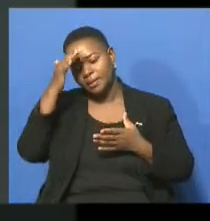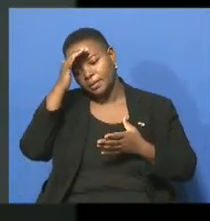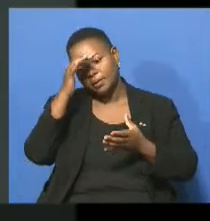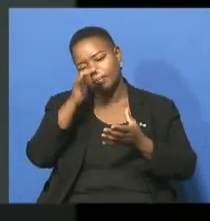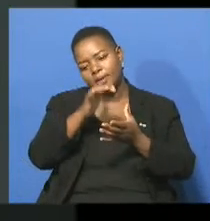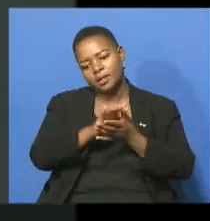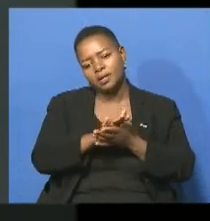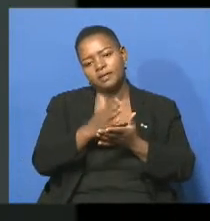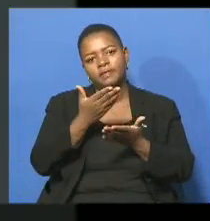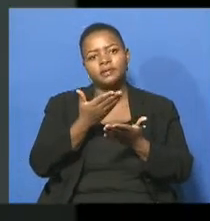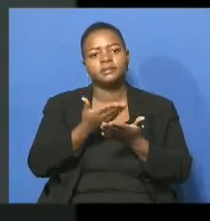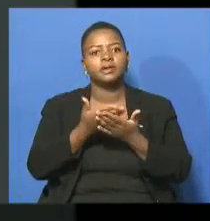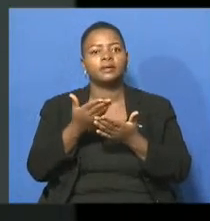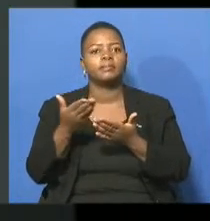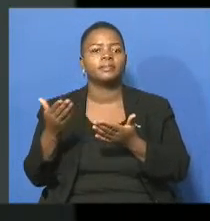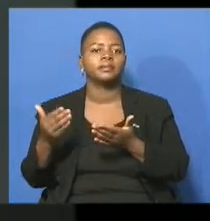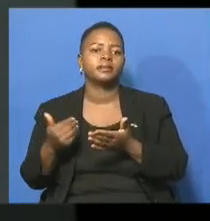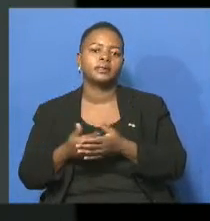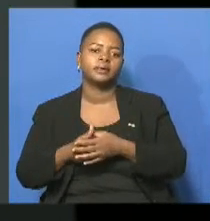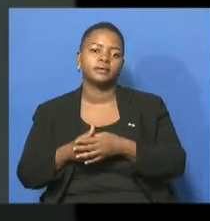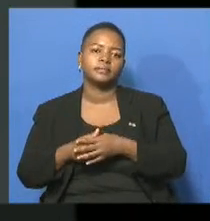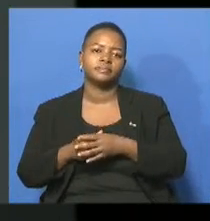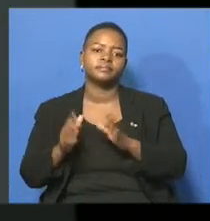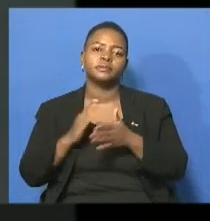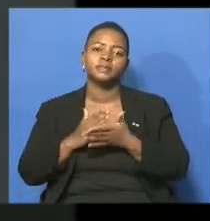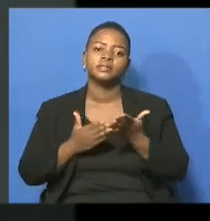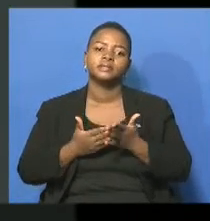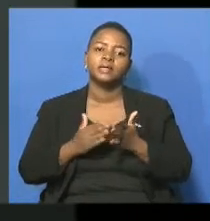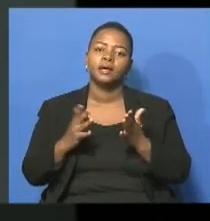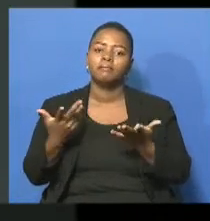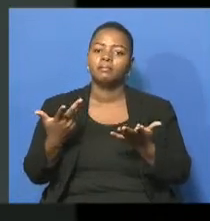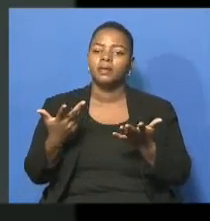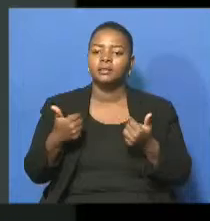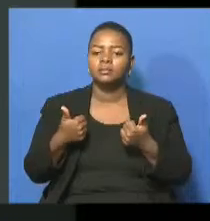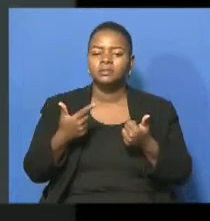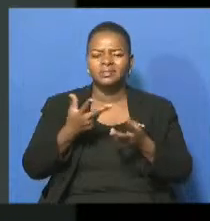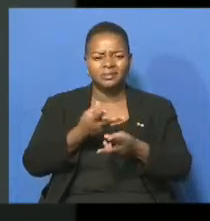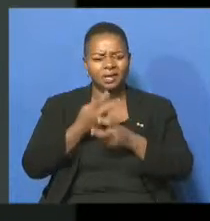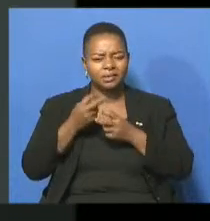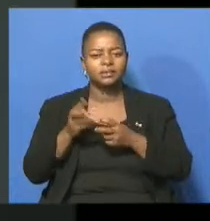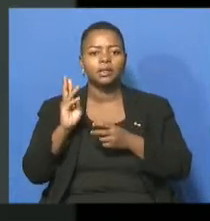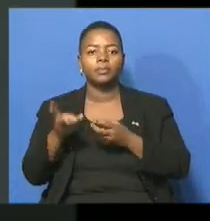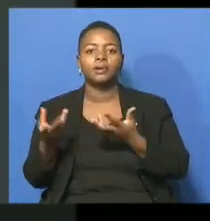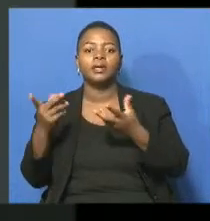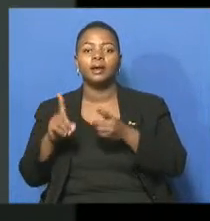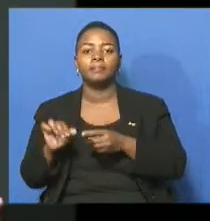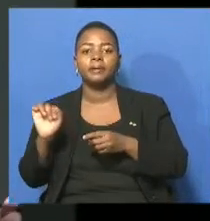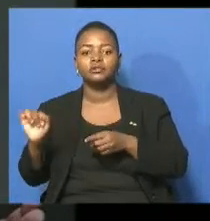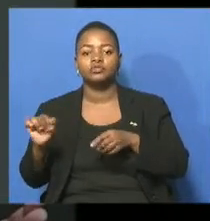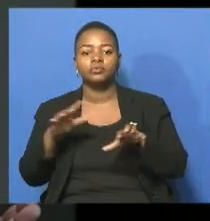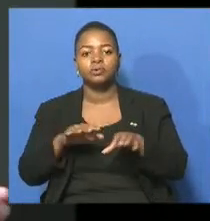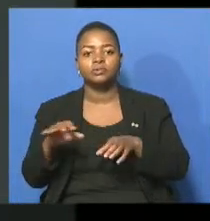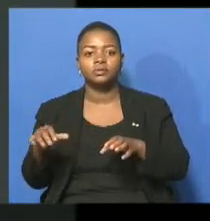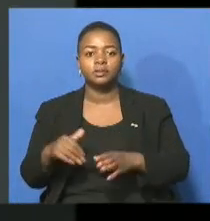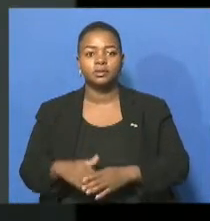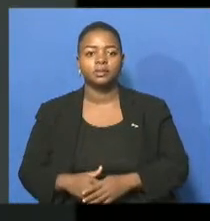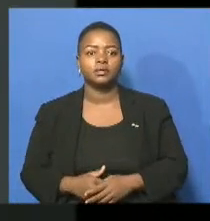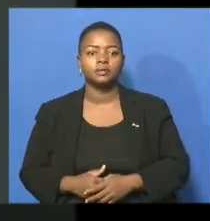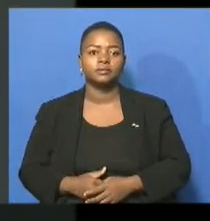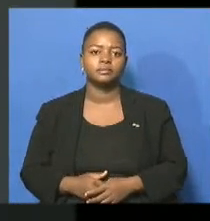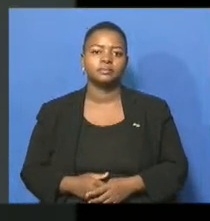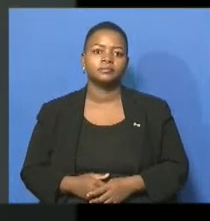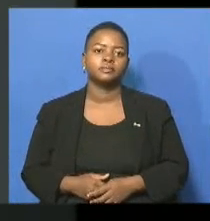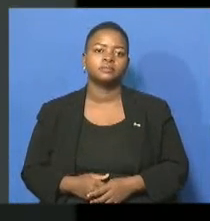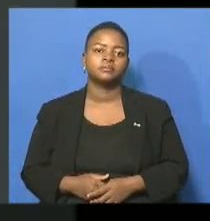that something, some harm is going to happen to their children, or maybe the child is a demon or something like